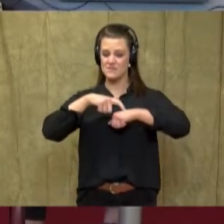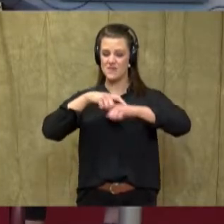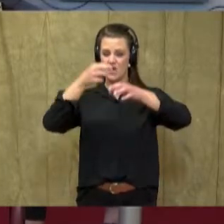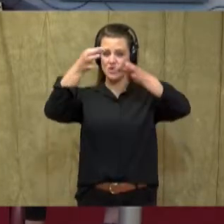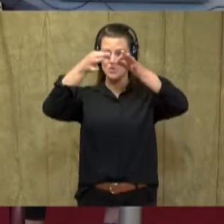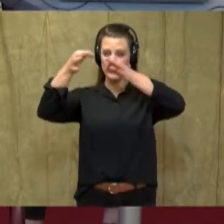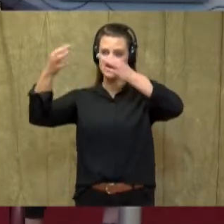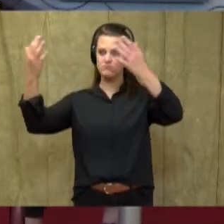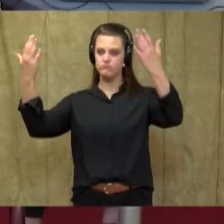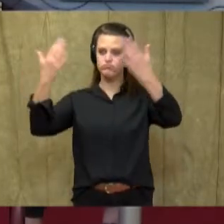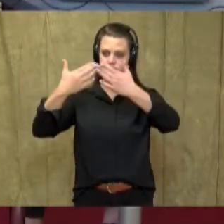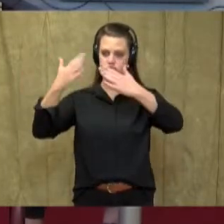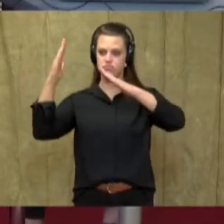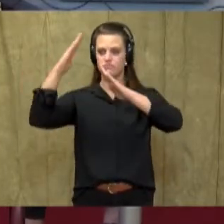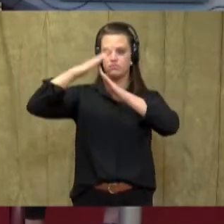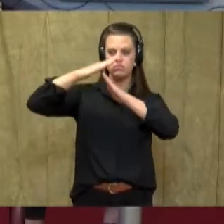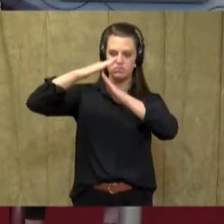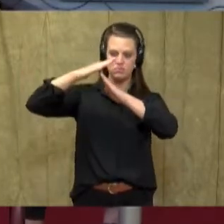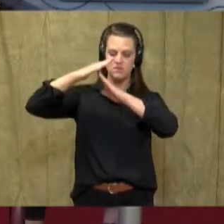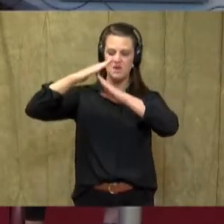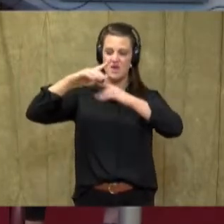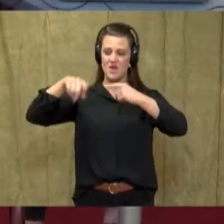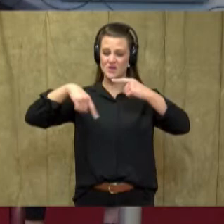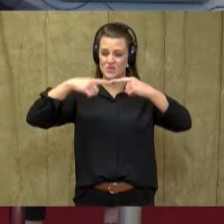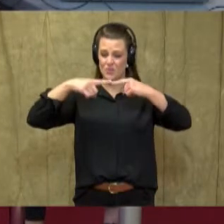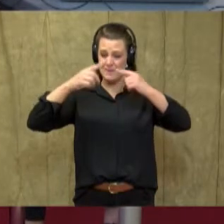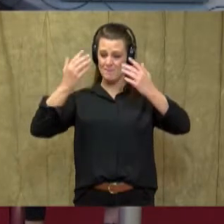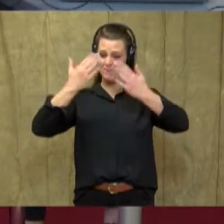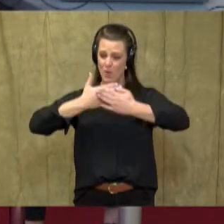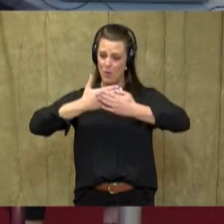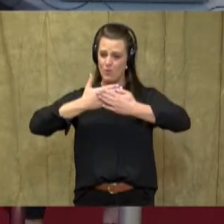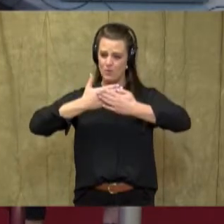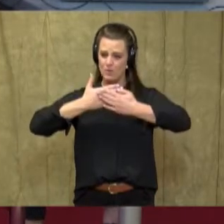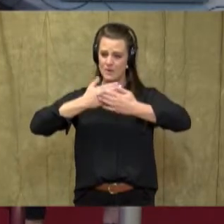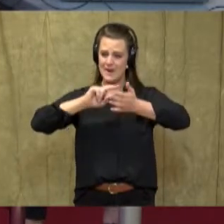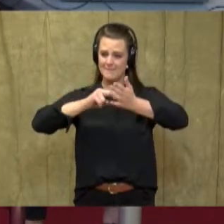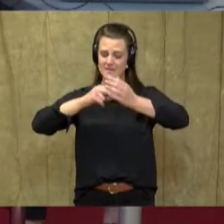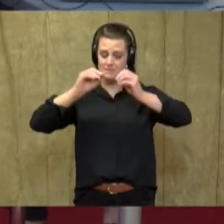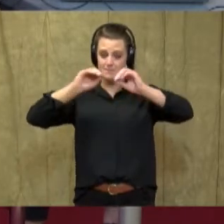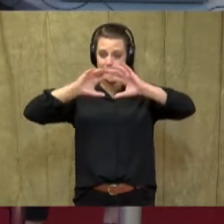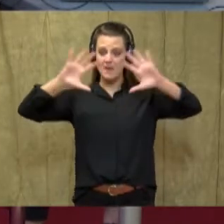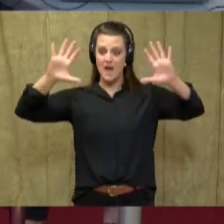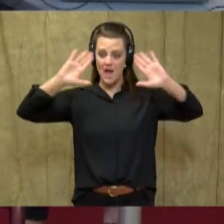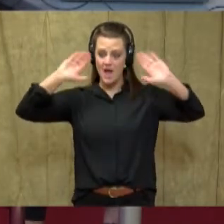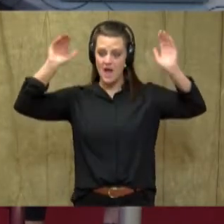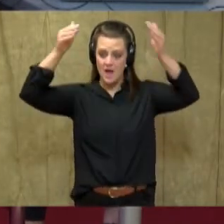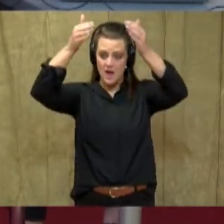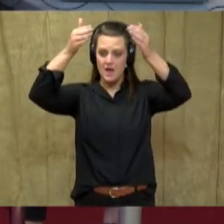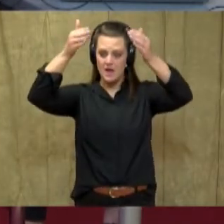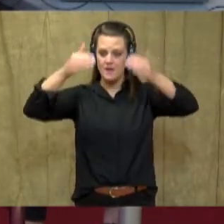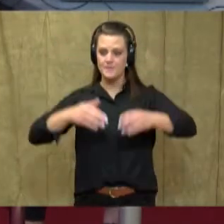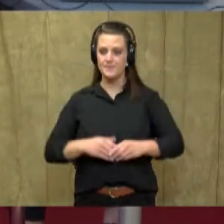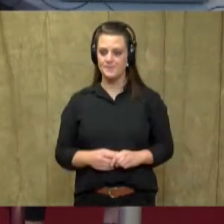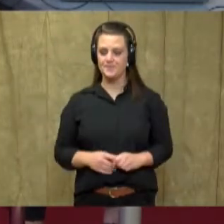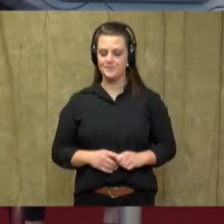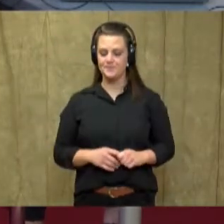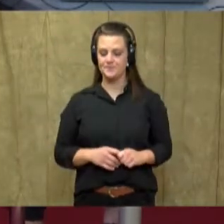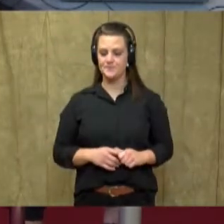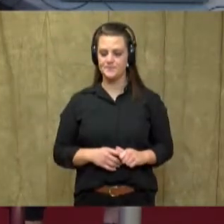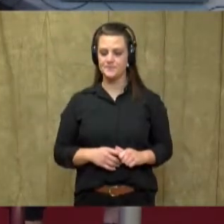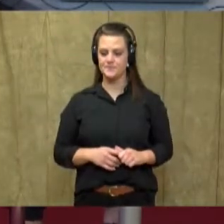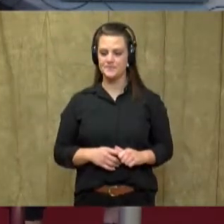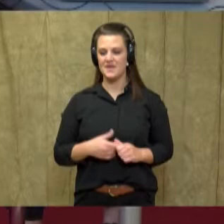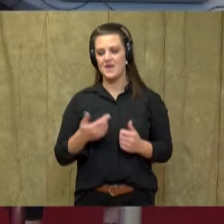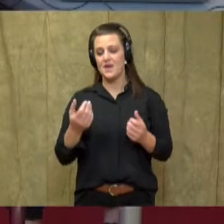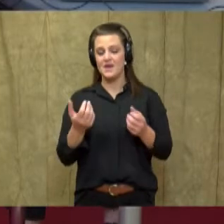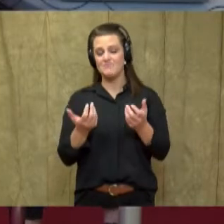bolded. So when something is bolded, that tells me, look at me, look at me. And many times we